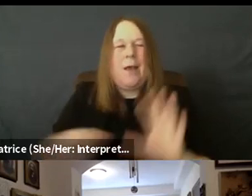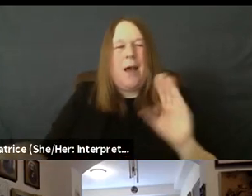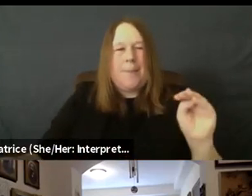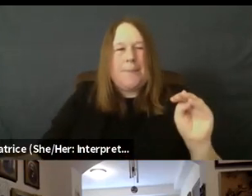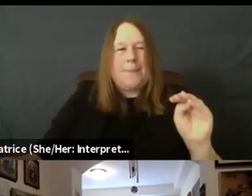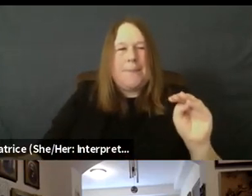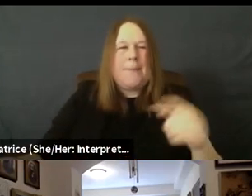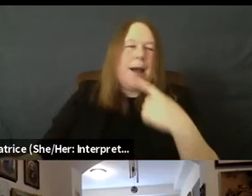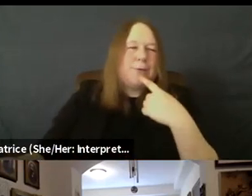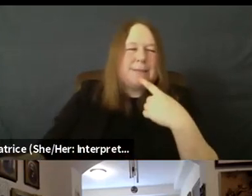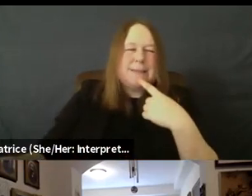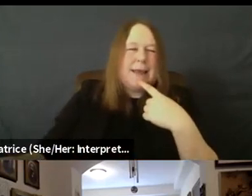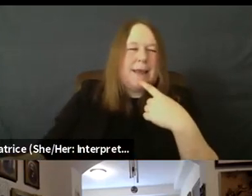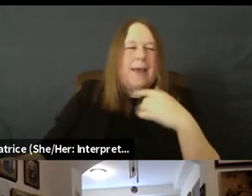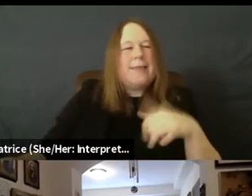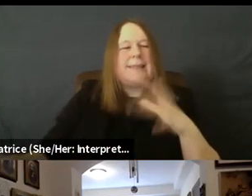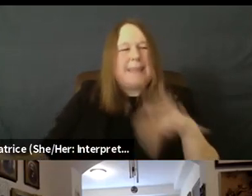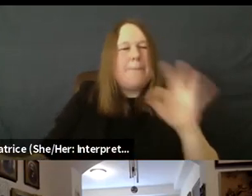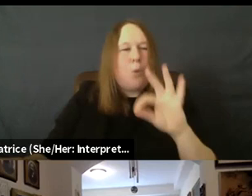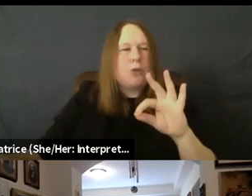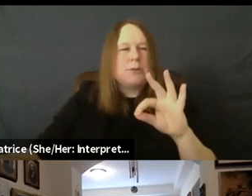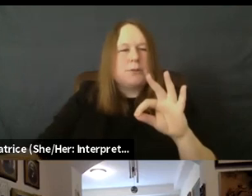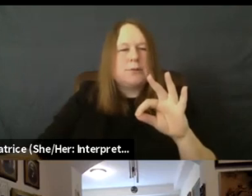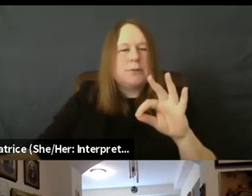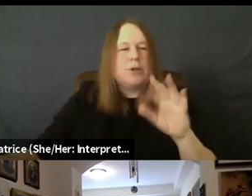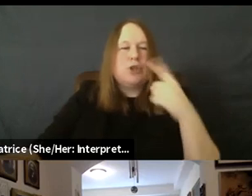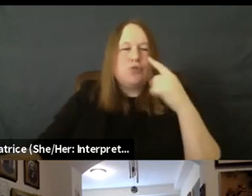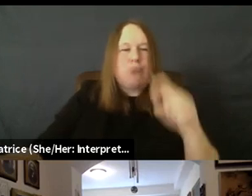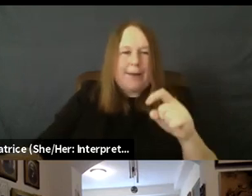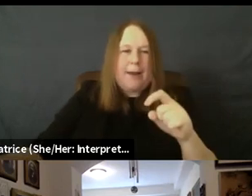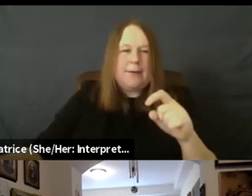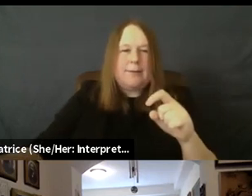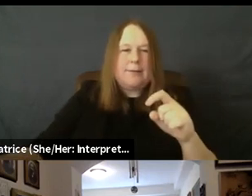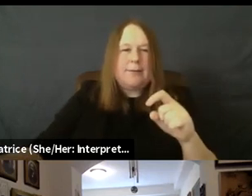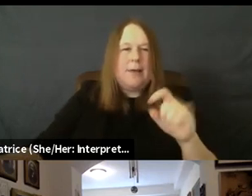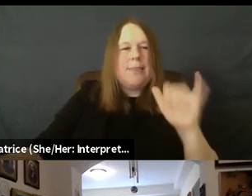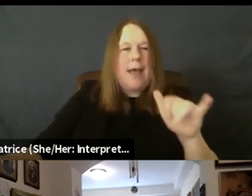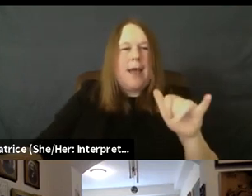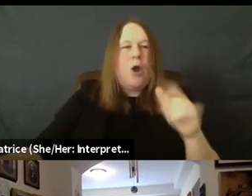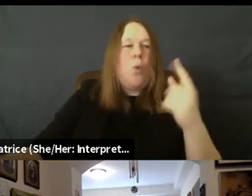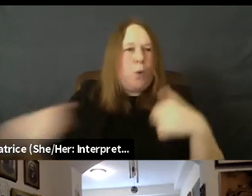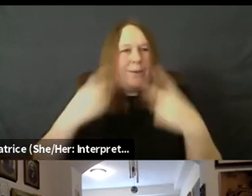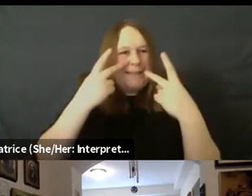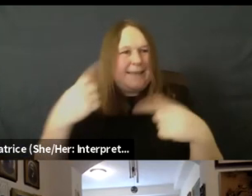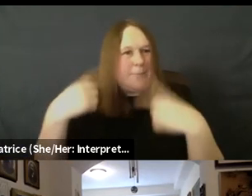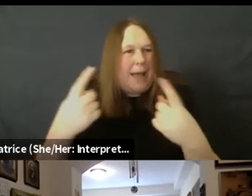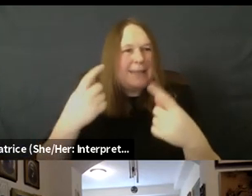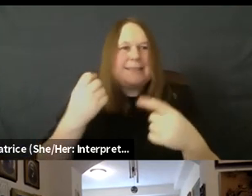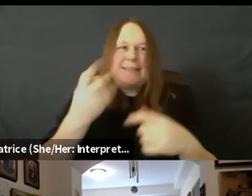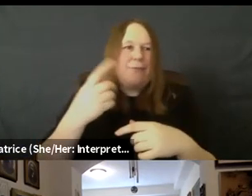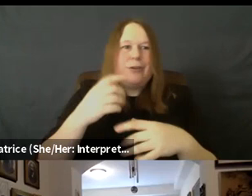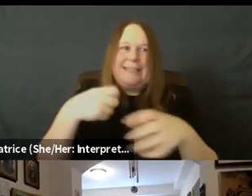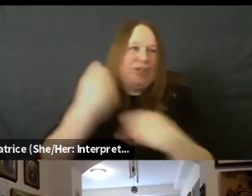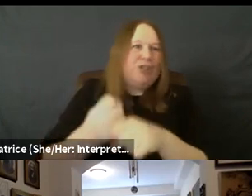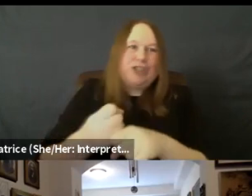I would say that it's important to recognize that what we've been seeing over the last number of